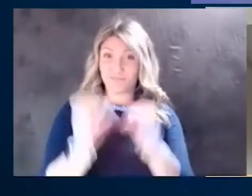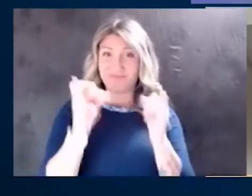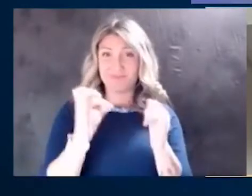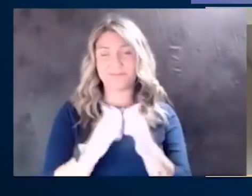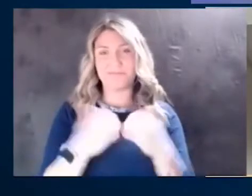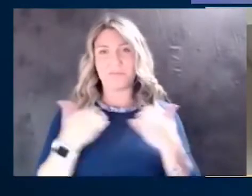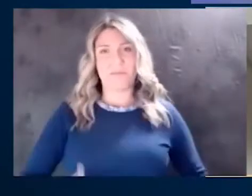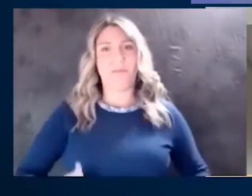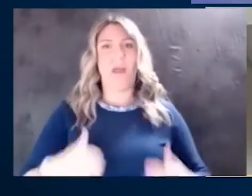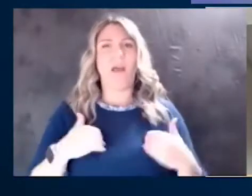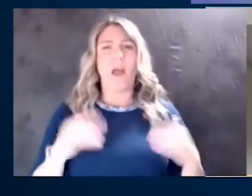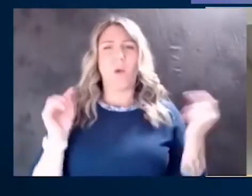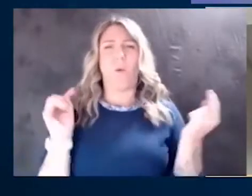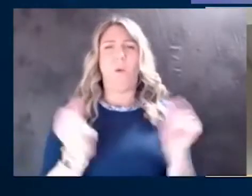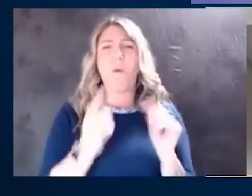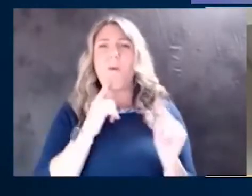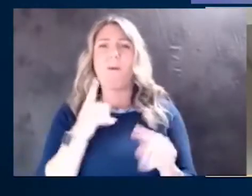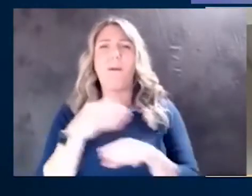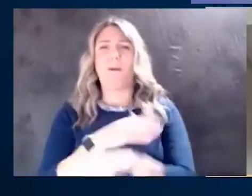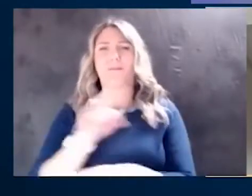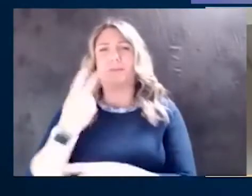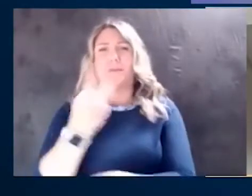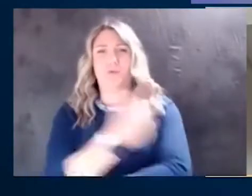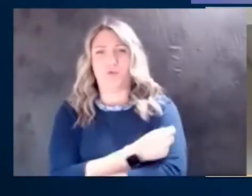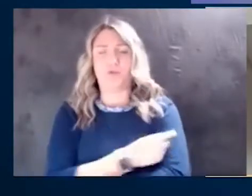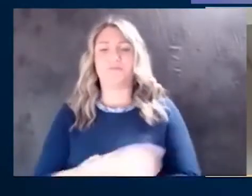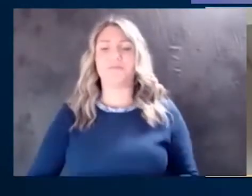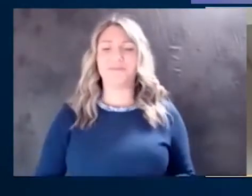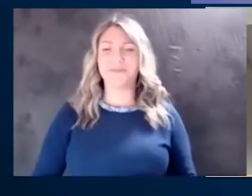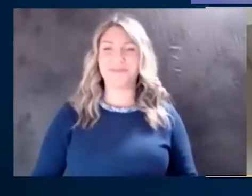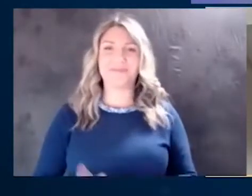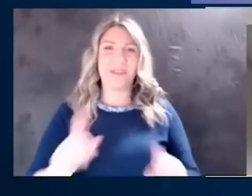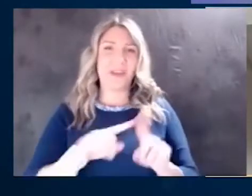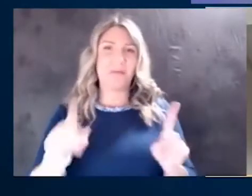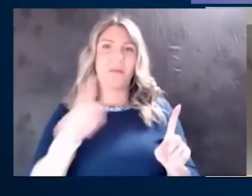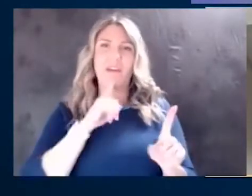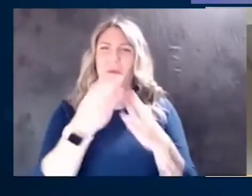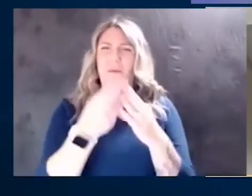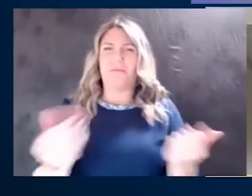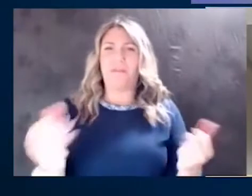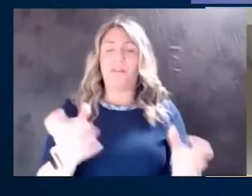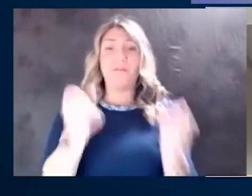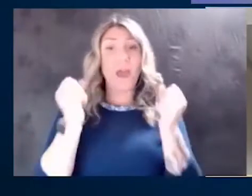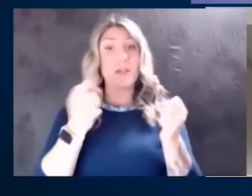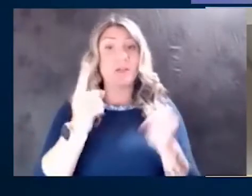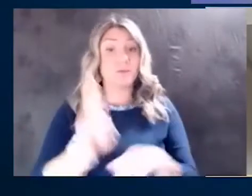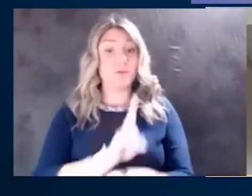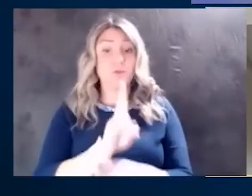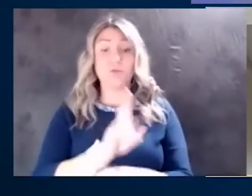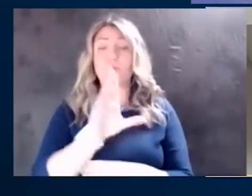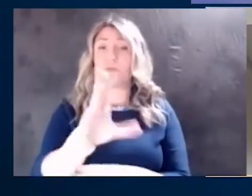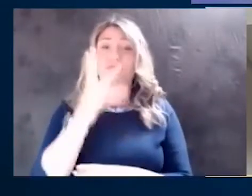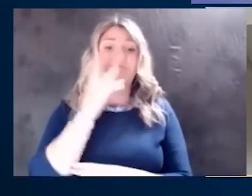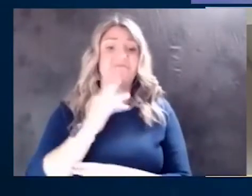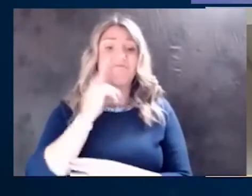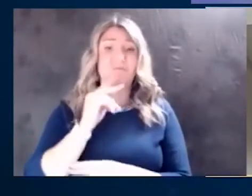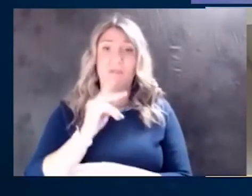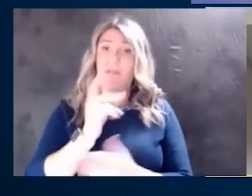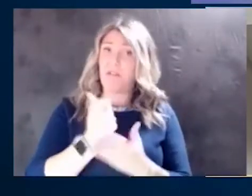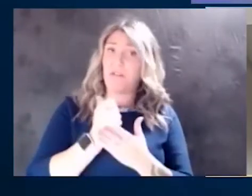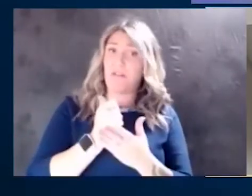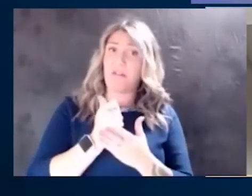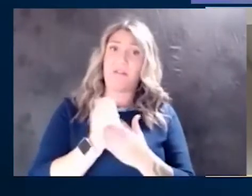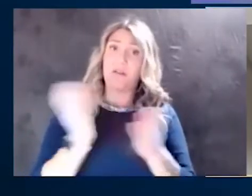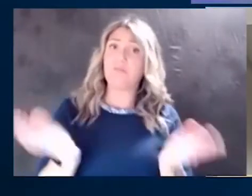second dose. Same here. But it goes away pretty darn fast. Have you been using your experience to help influence others that you know to